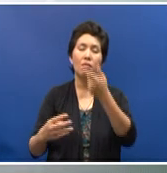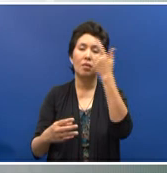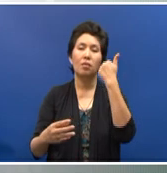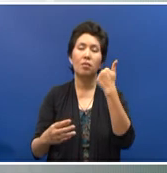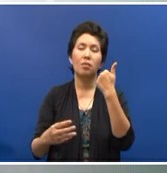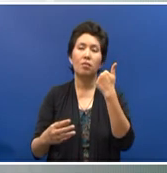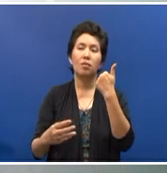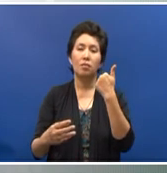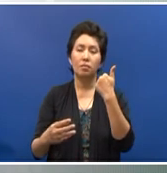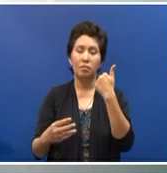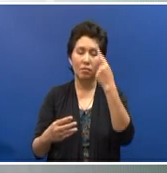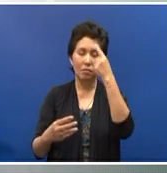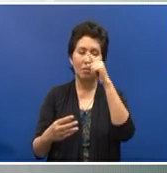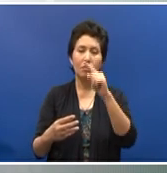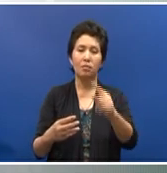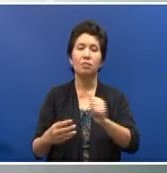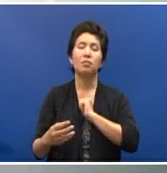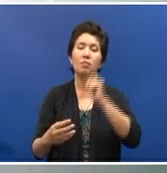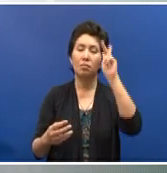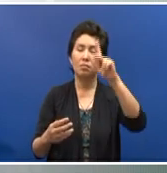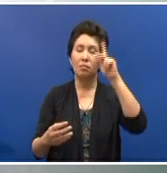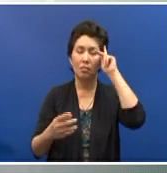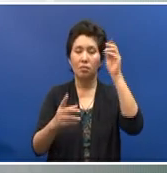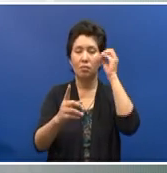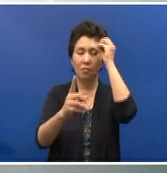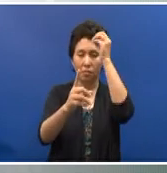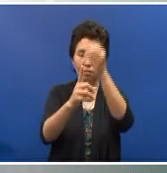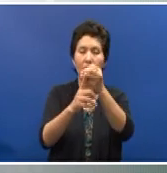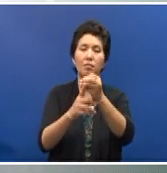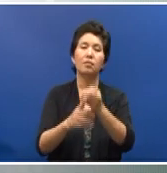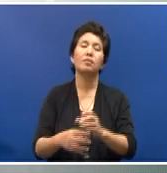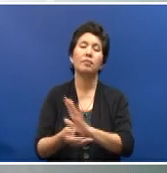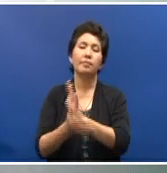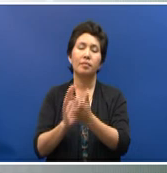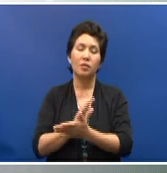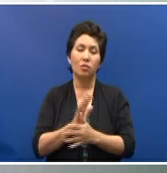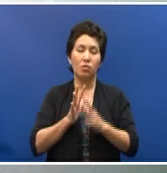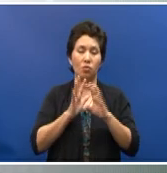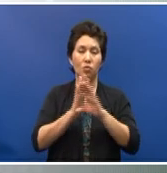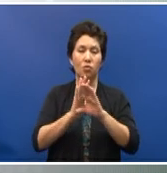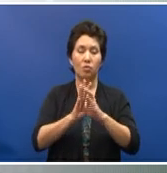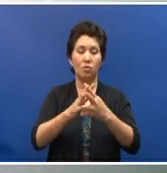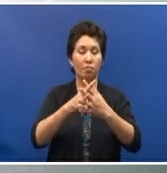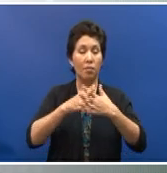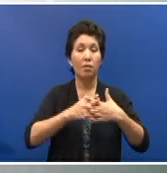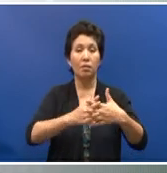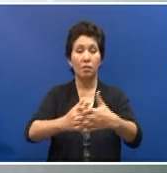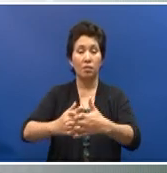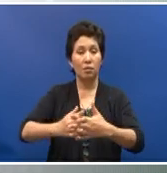of furthering their own political objectives. Okay, so the United States, again, as an